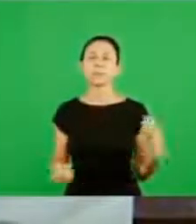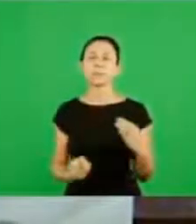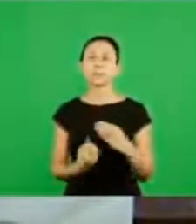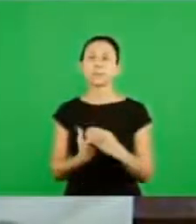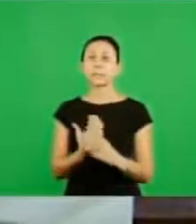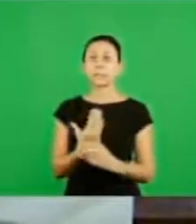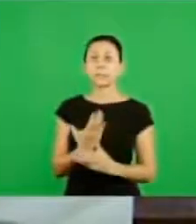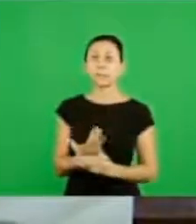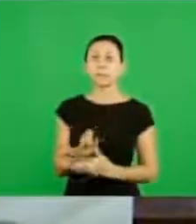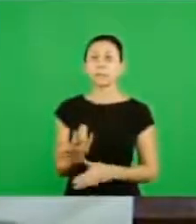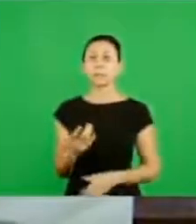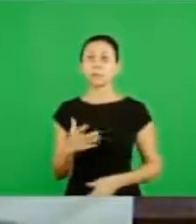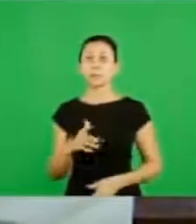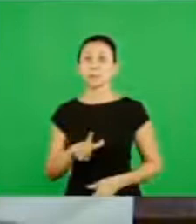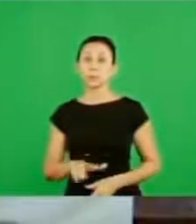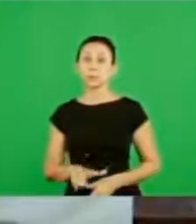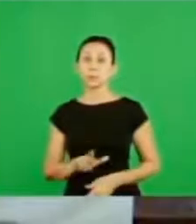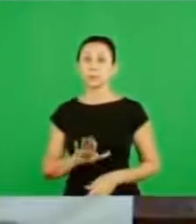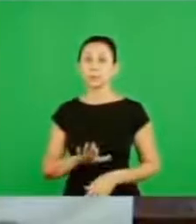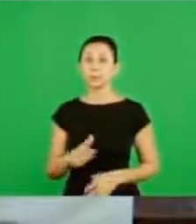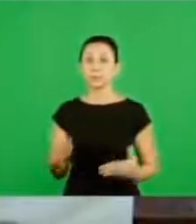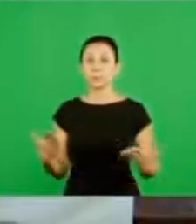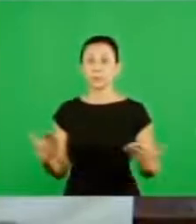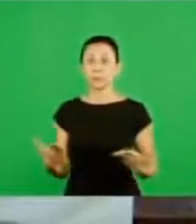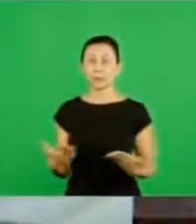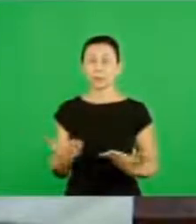And in this time, we saw that